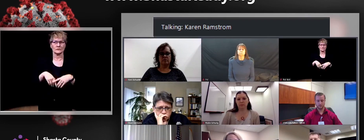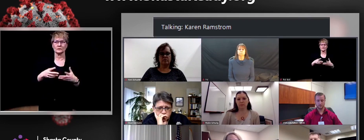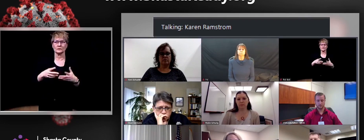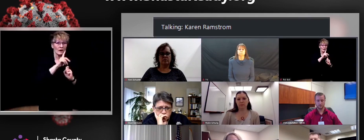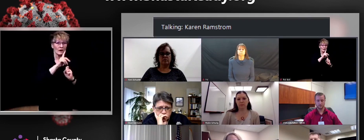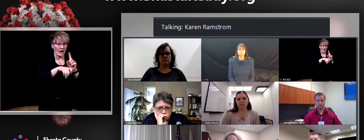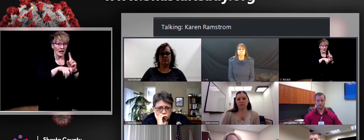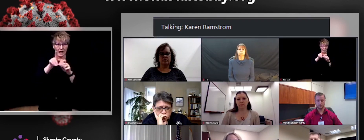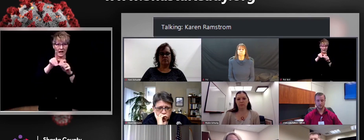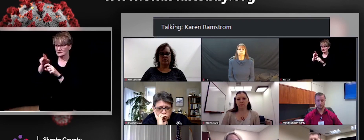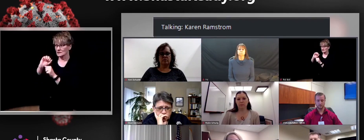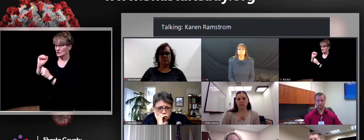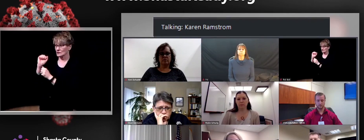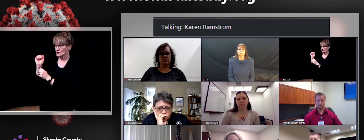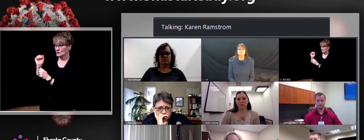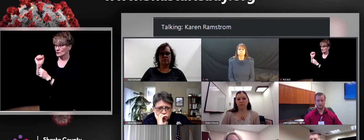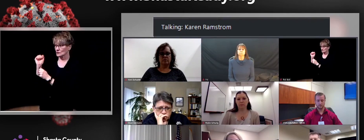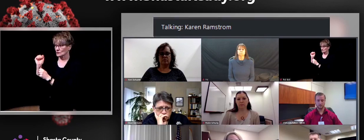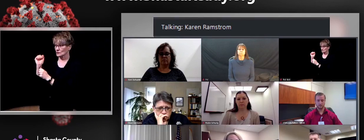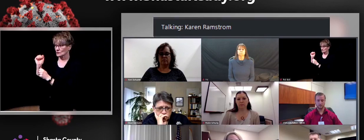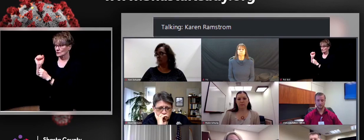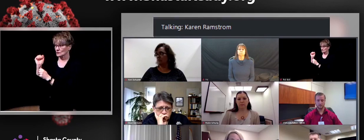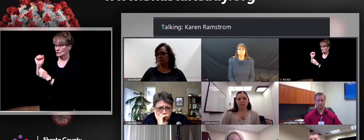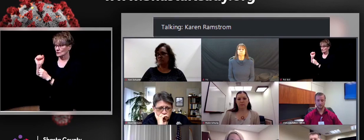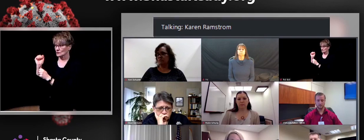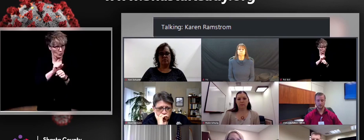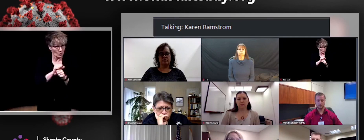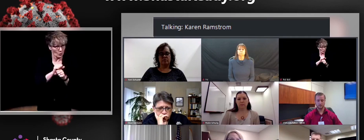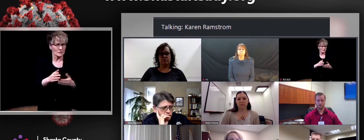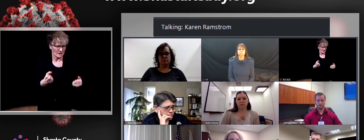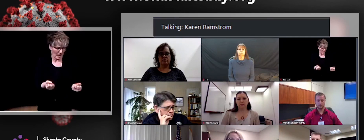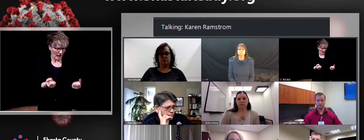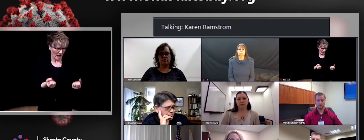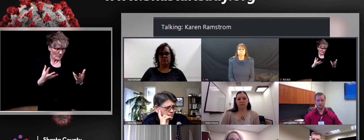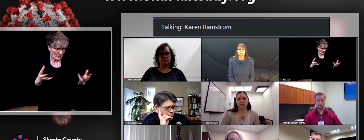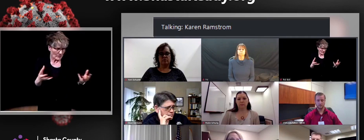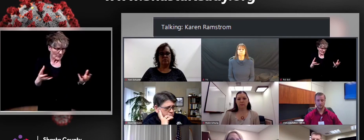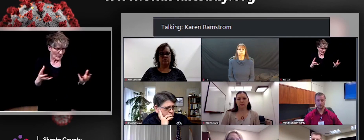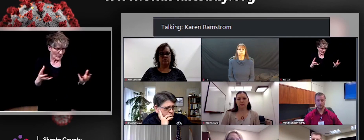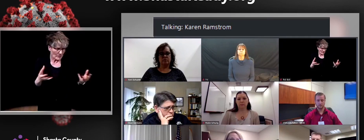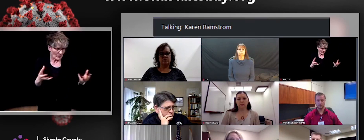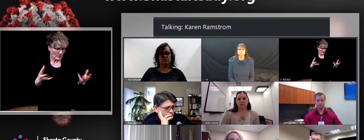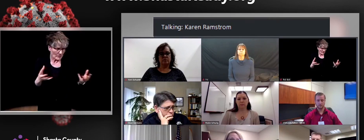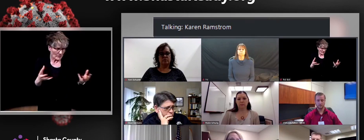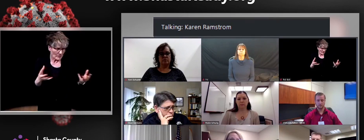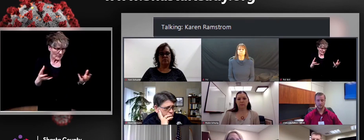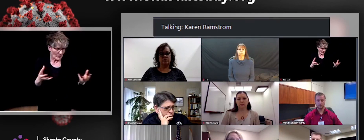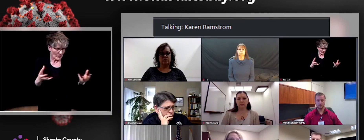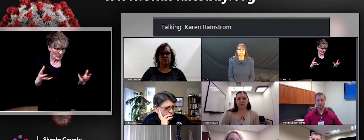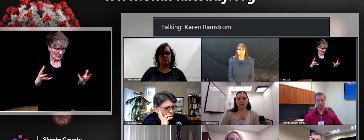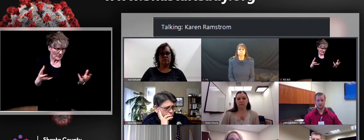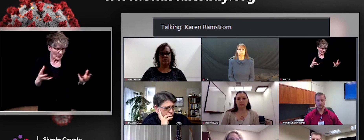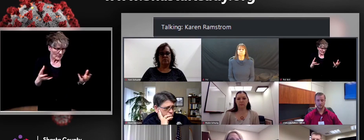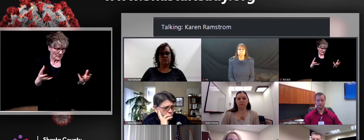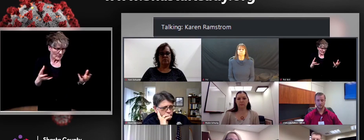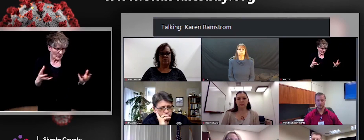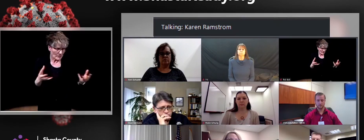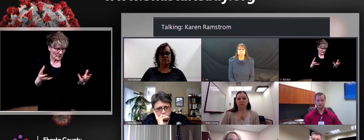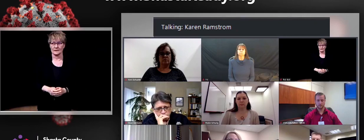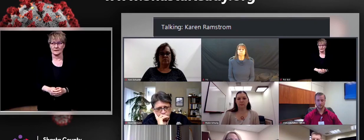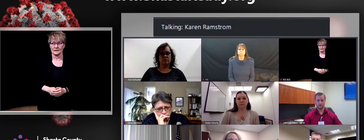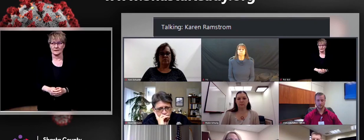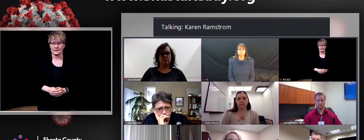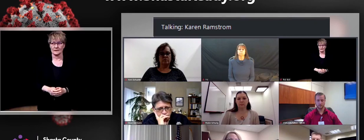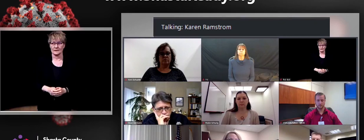we can kind of keep track of it and compare it what our vaccine providers are telling us versus what's in that registry, which is why we know that registry is